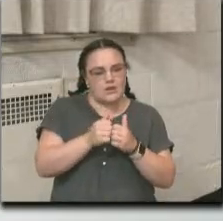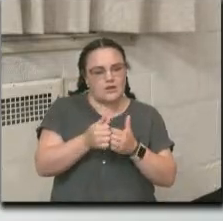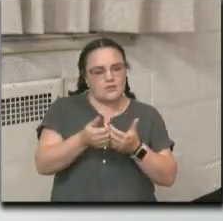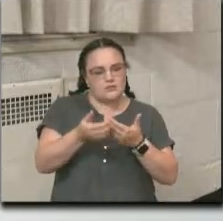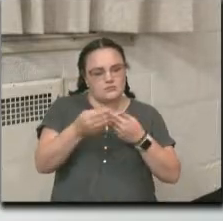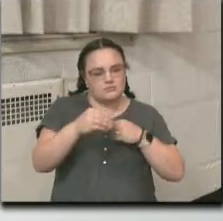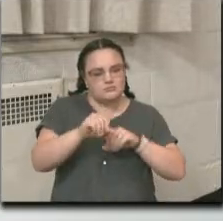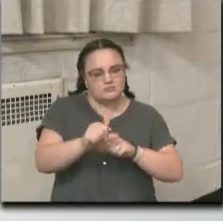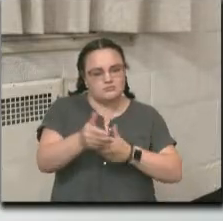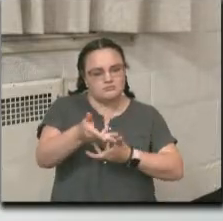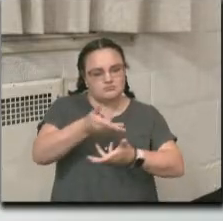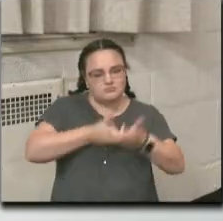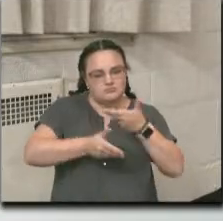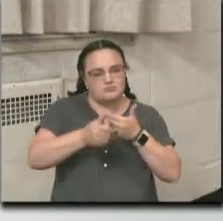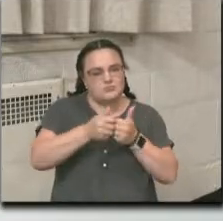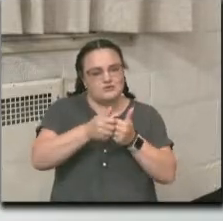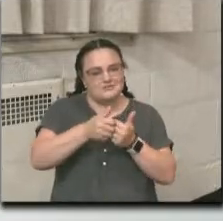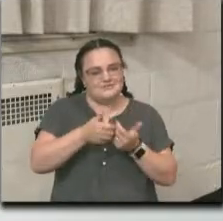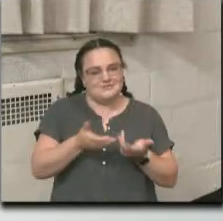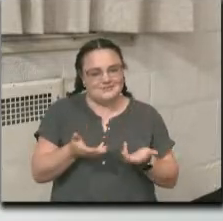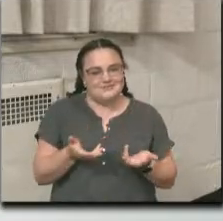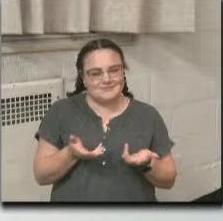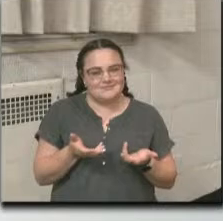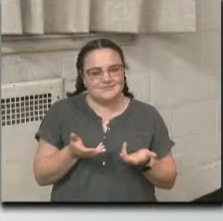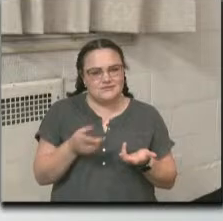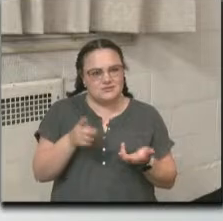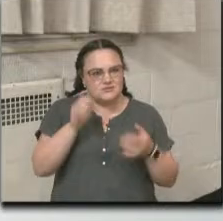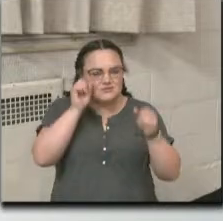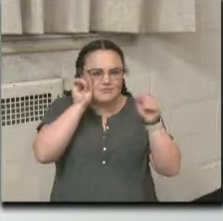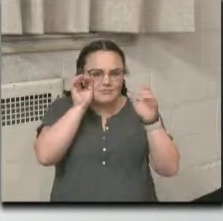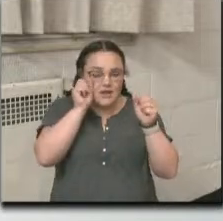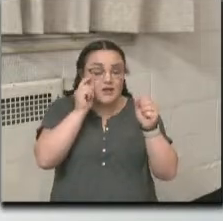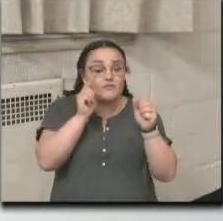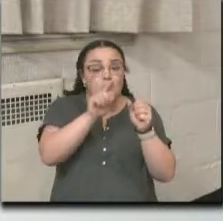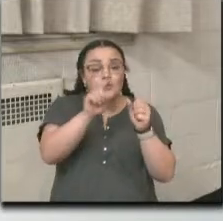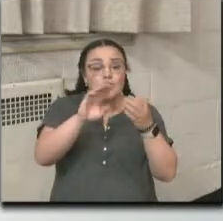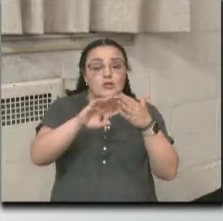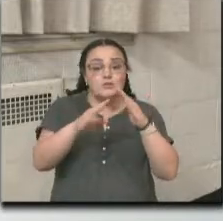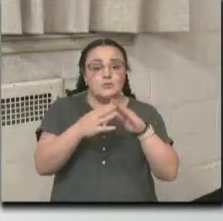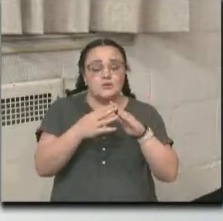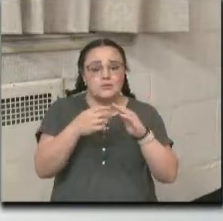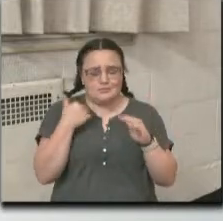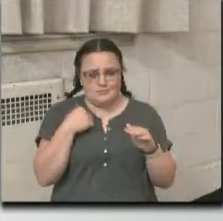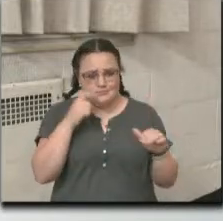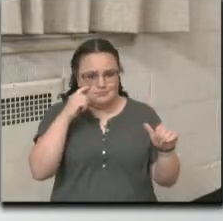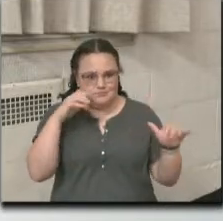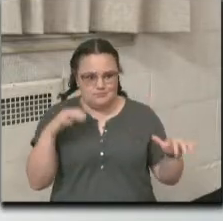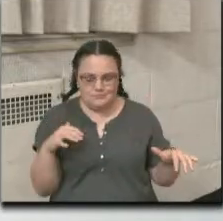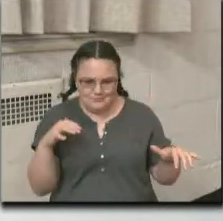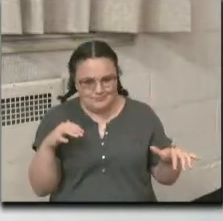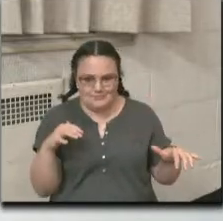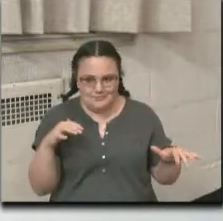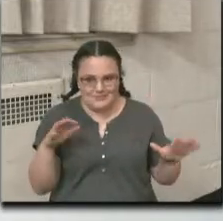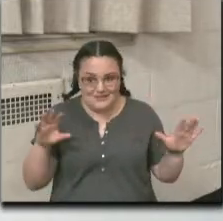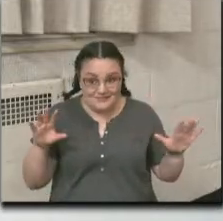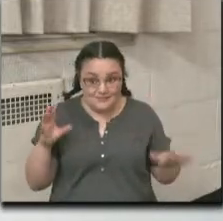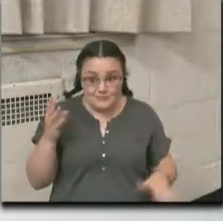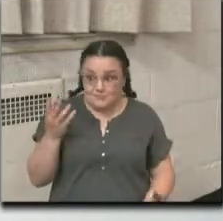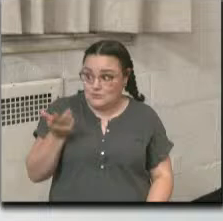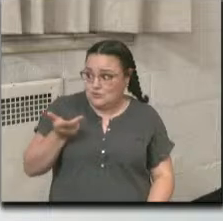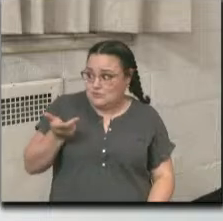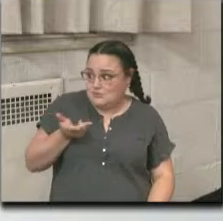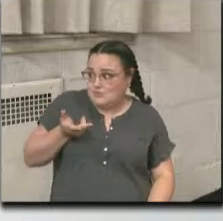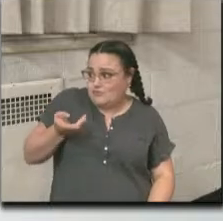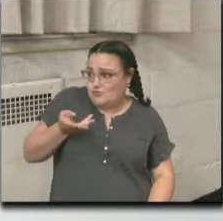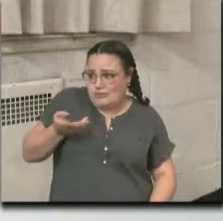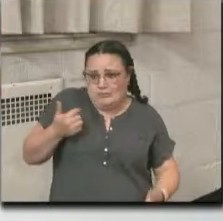was phenomenal. And for the community, this was a surprise. The three of us